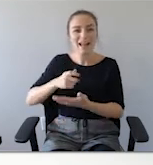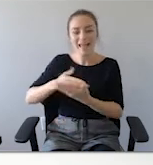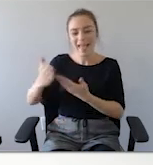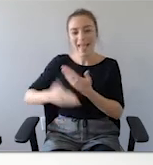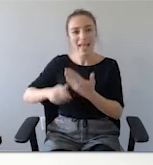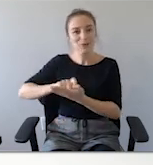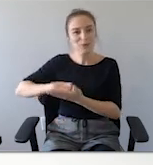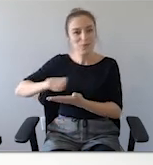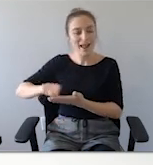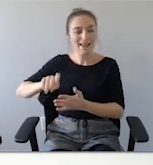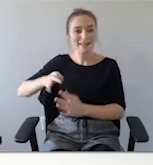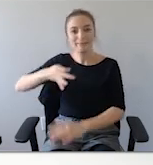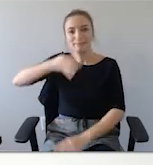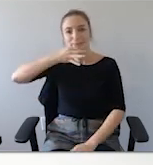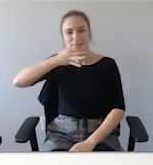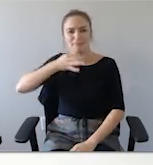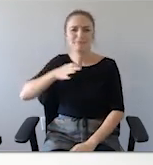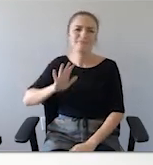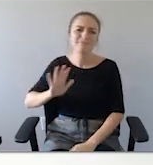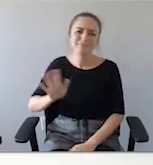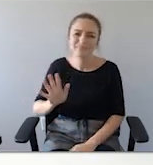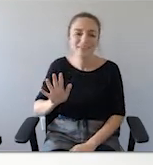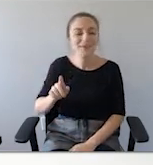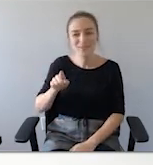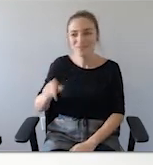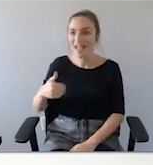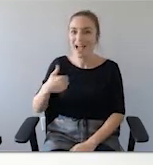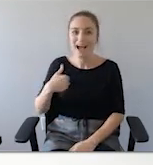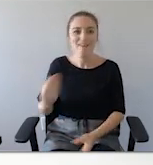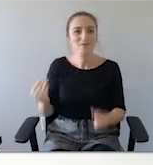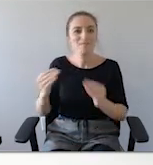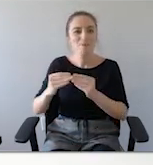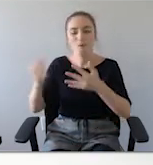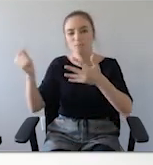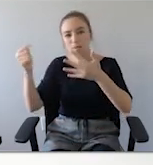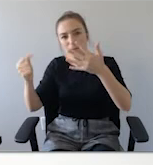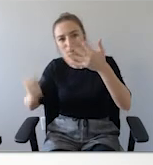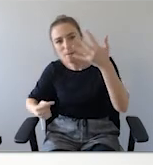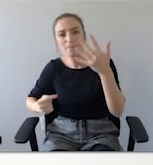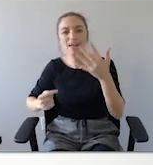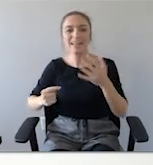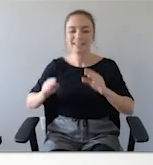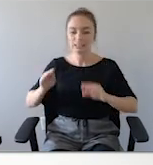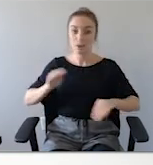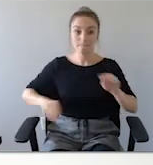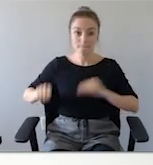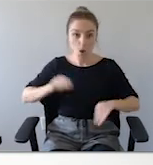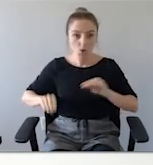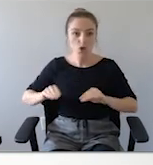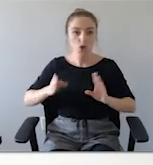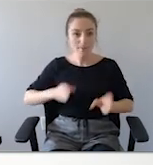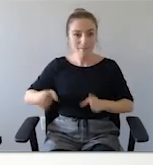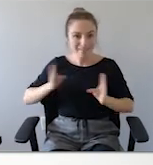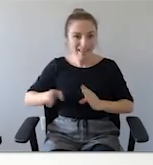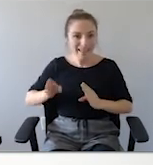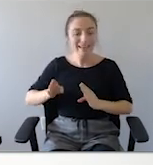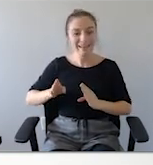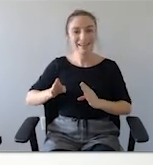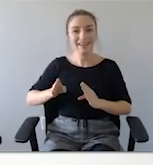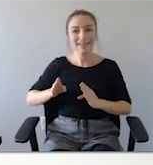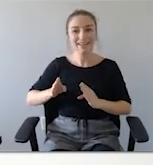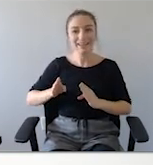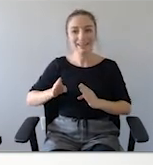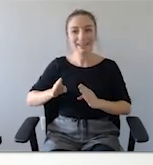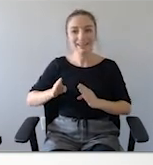They do so much more. So yes, it's motor planning, because that's what handwriting is, right? Actually, when we speak, it's